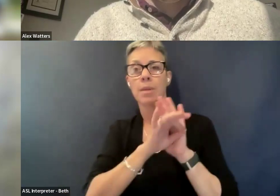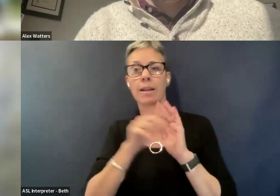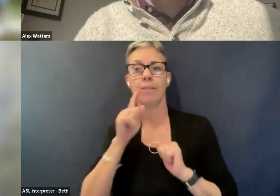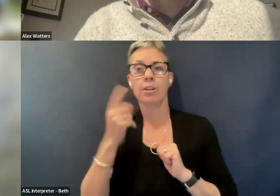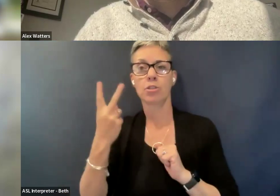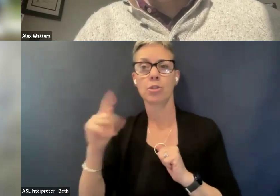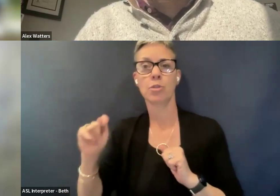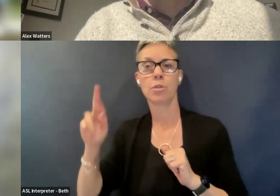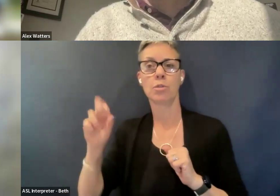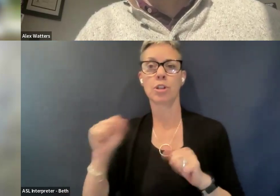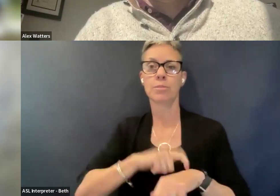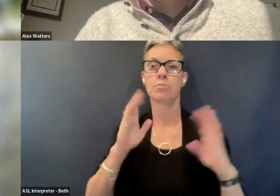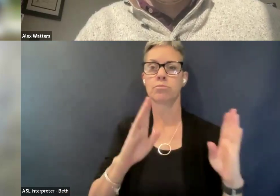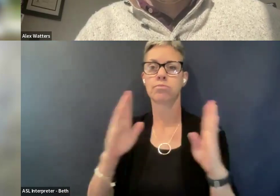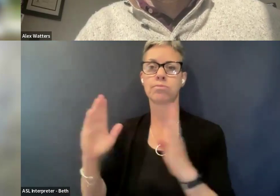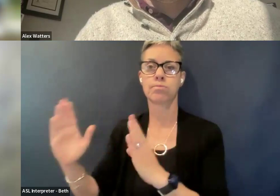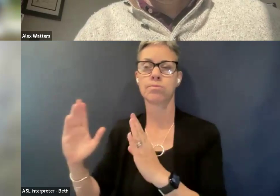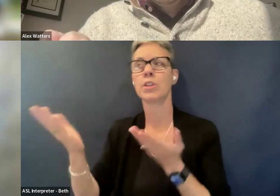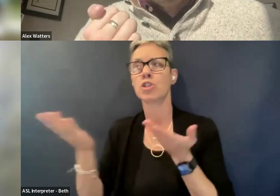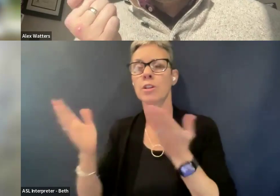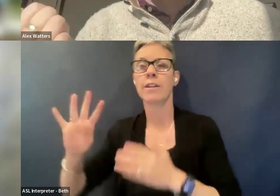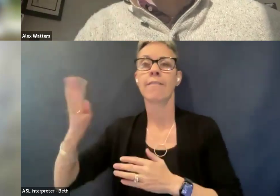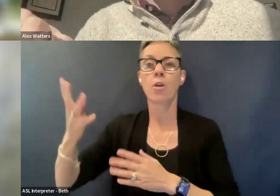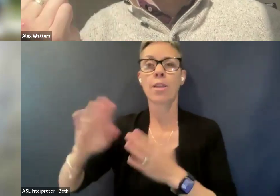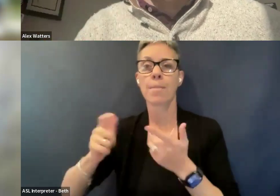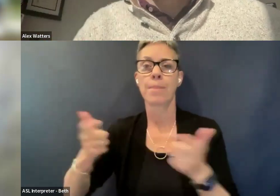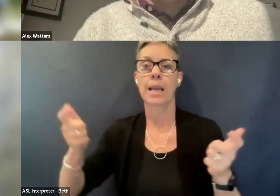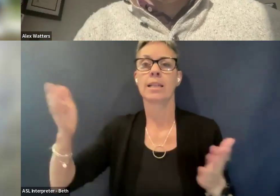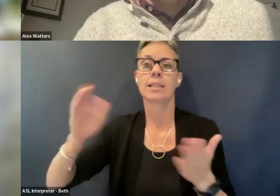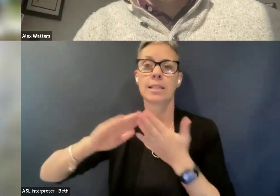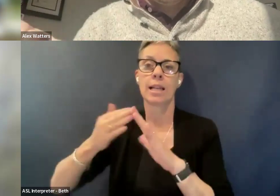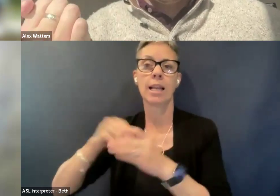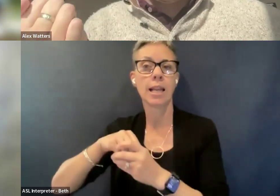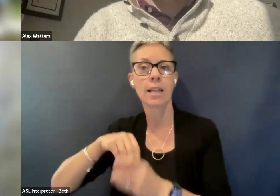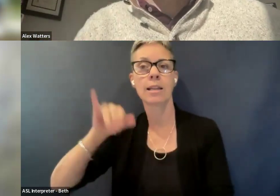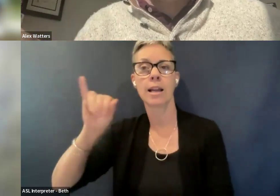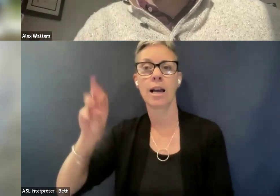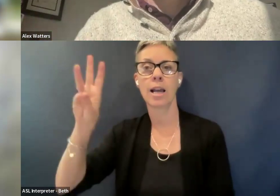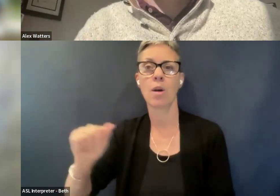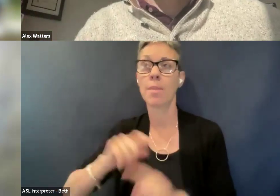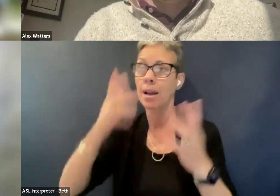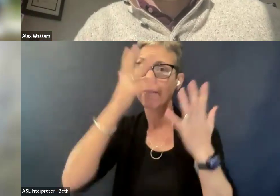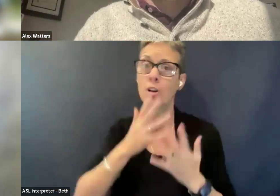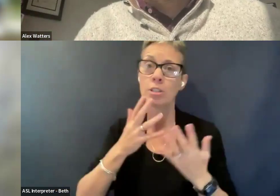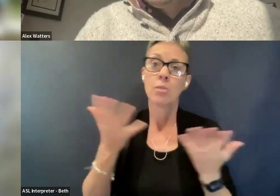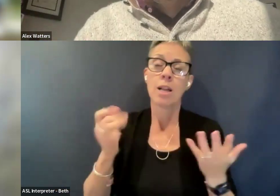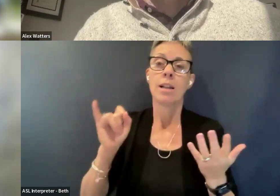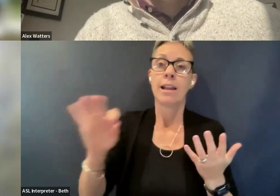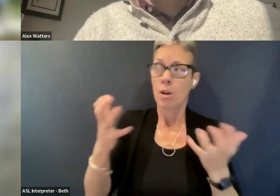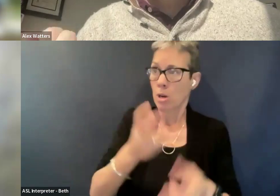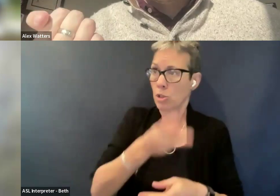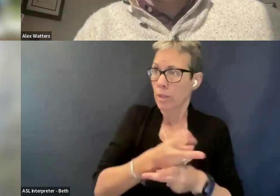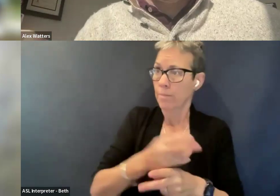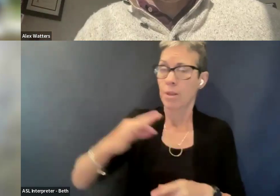now here, serving the fourth largest city in Iowa. But the unfortunate part about this is if I want to keep those benefits,